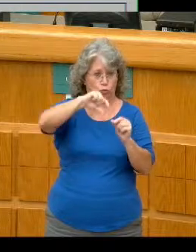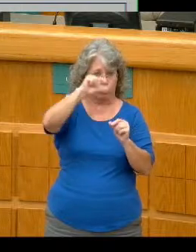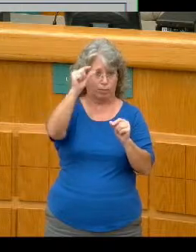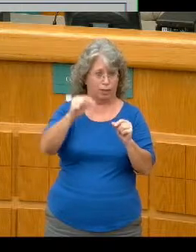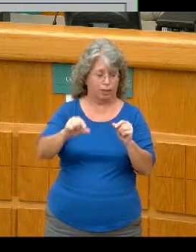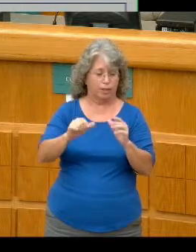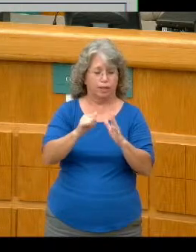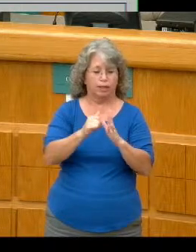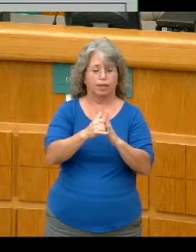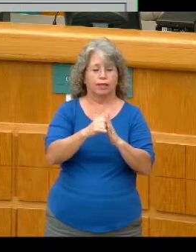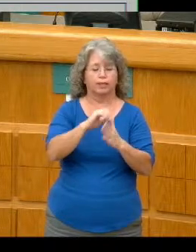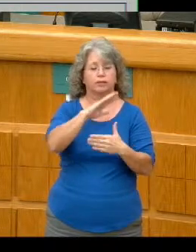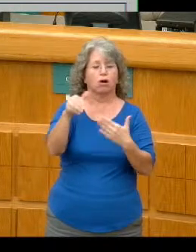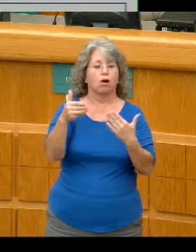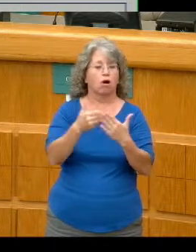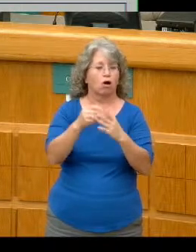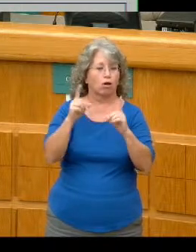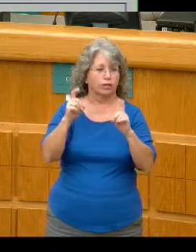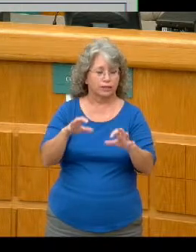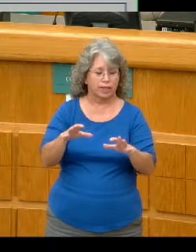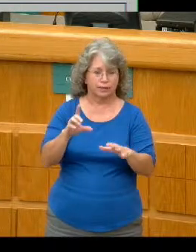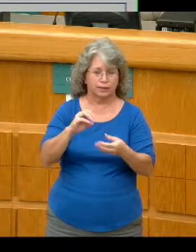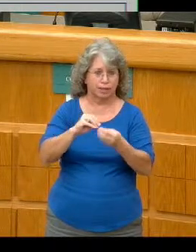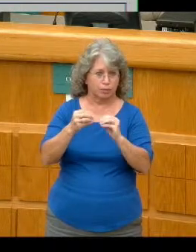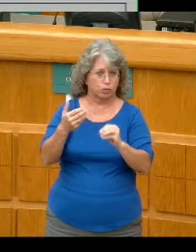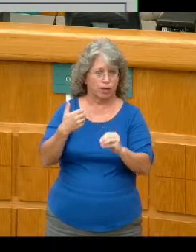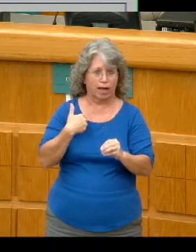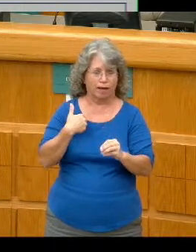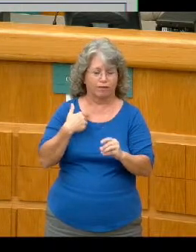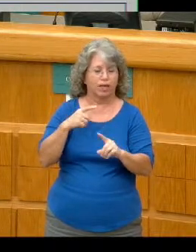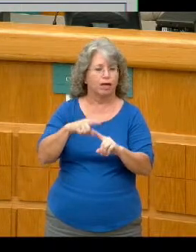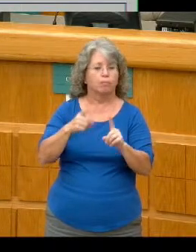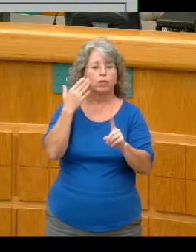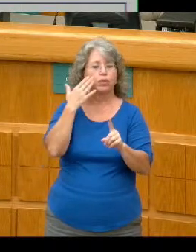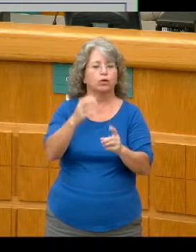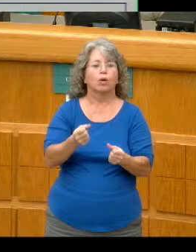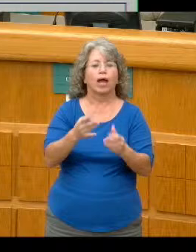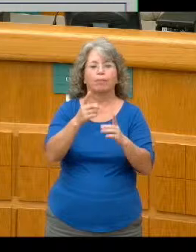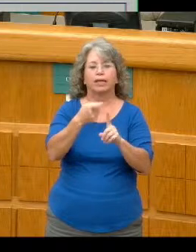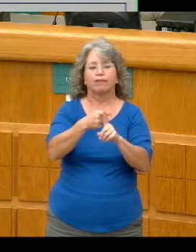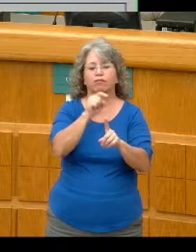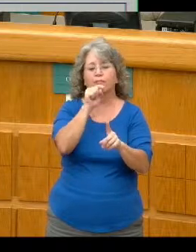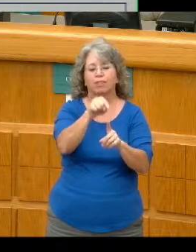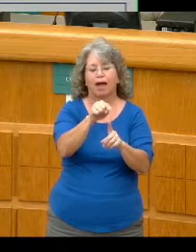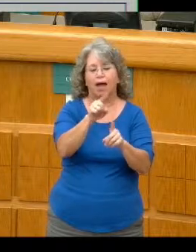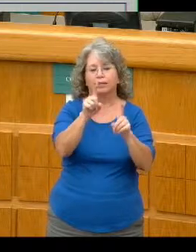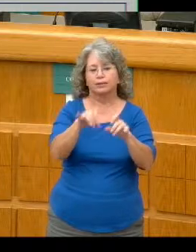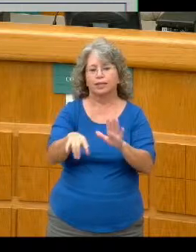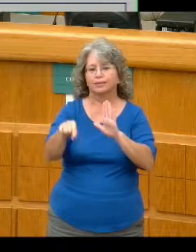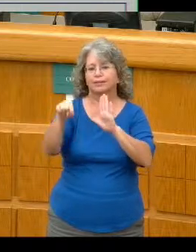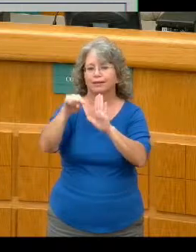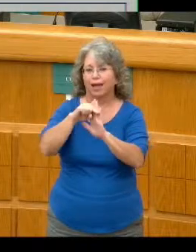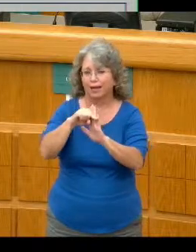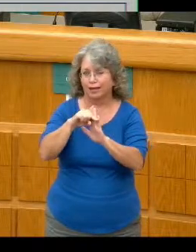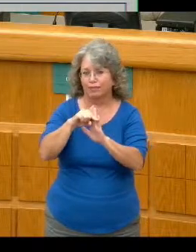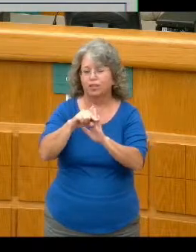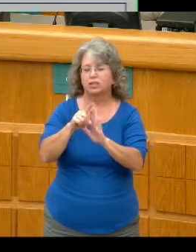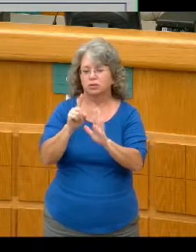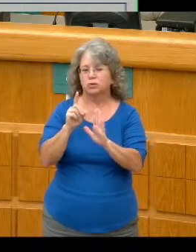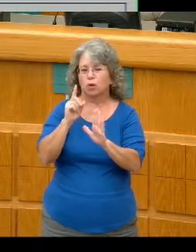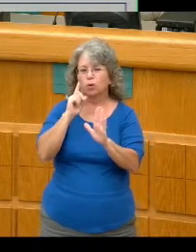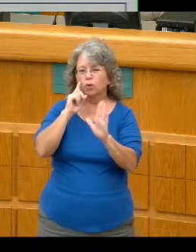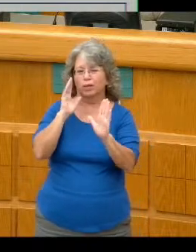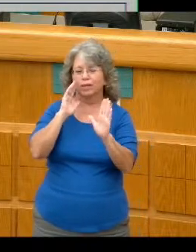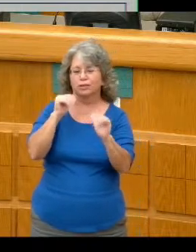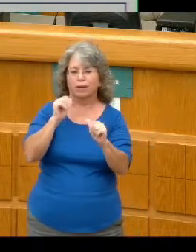testing data that we have. Now we don't know all the people that tested negative, and so you expect to see a little bit of an elevated percent positive